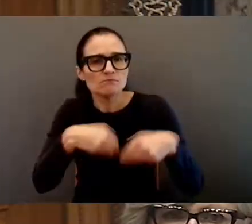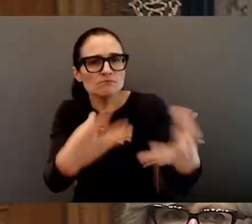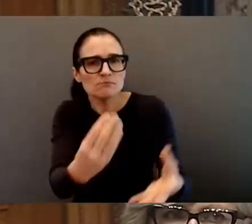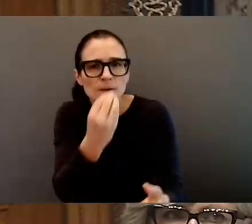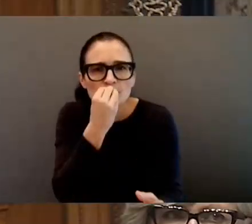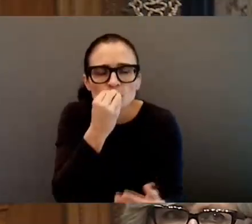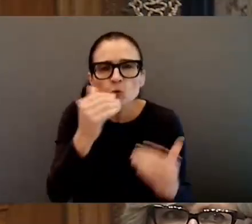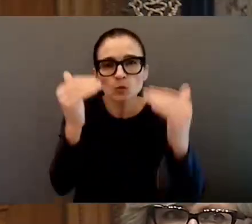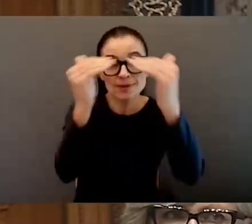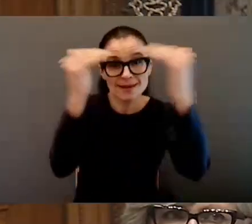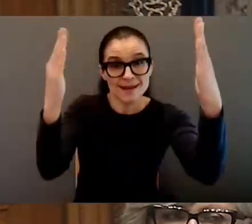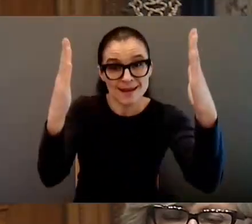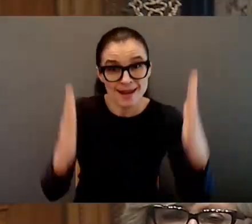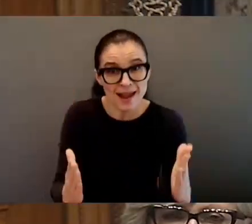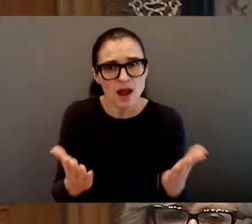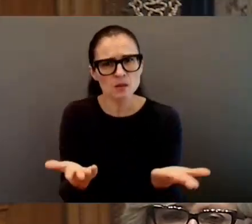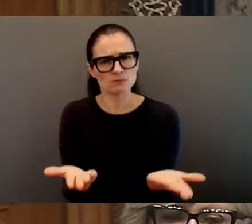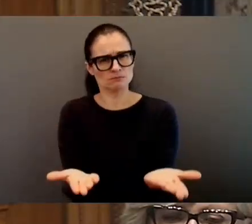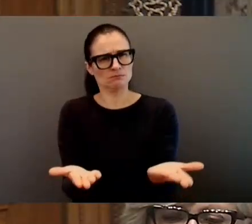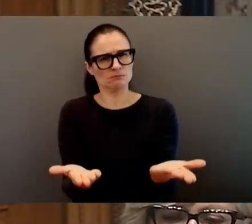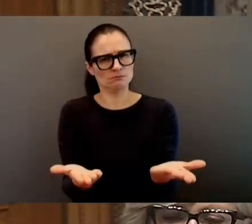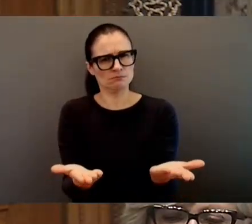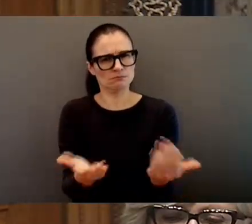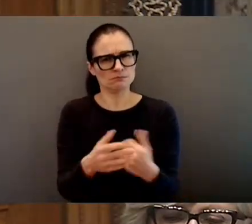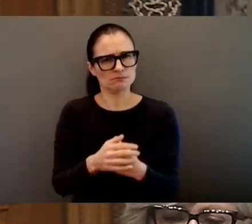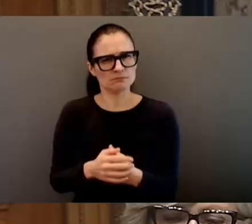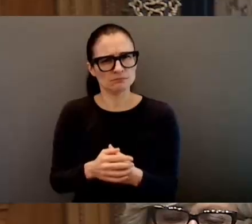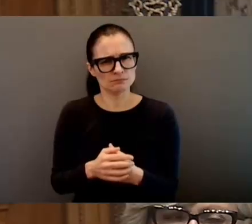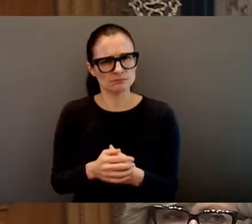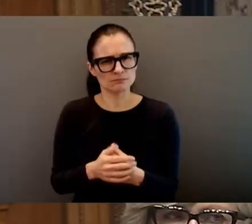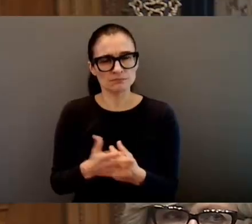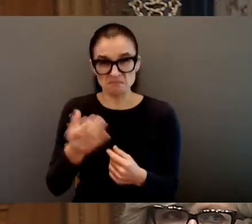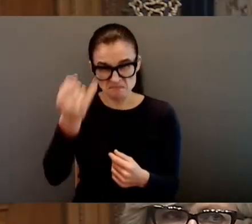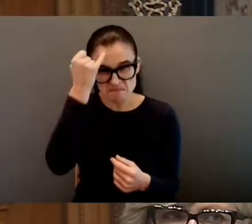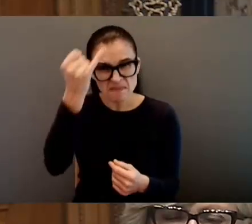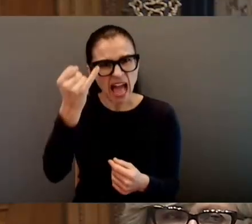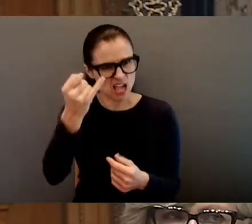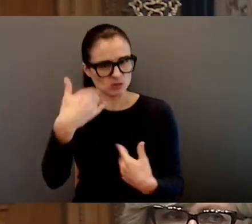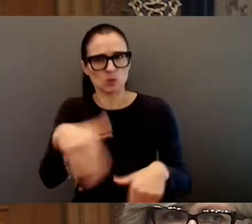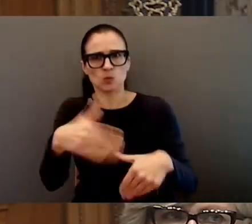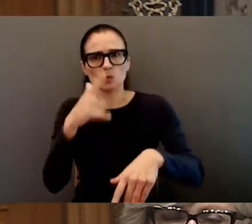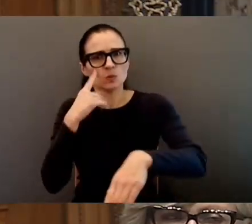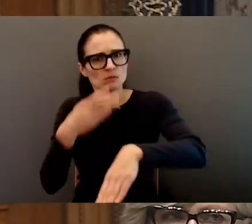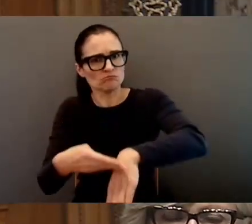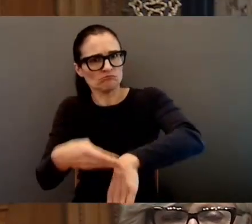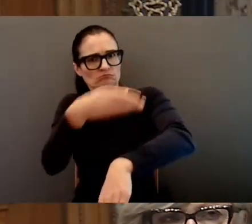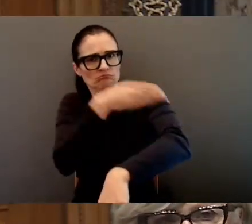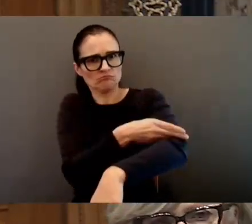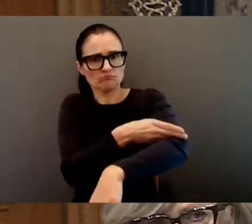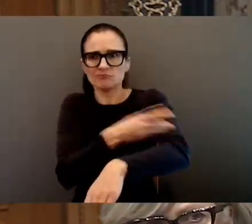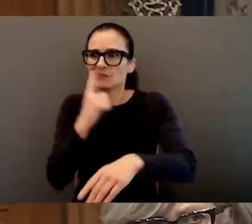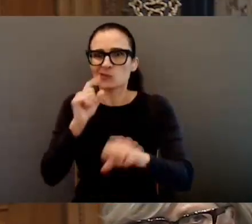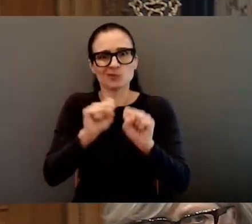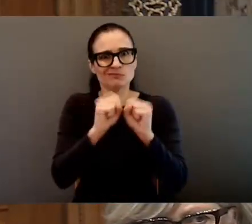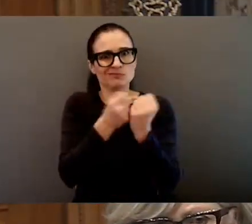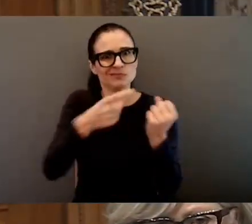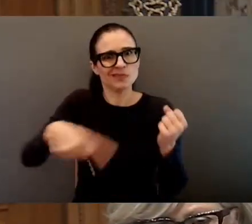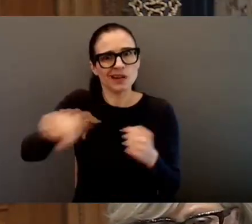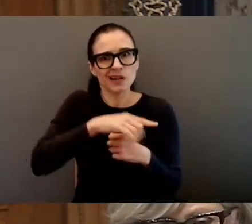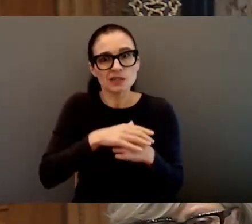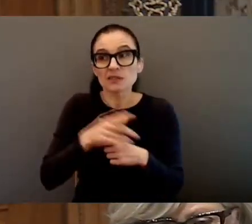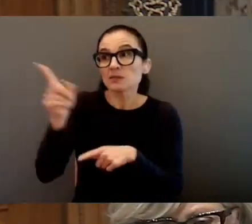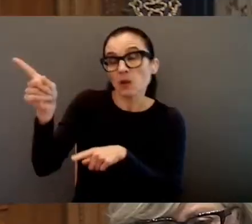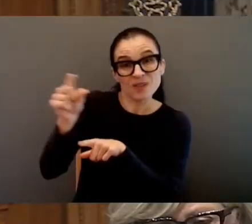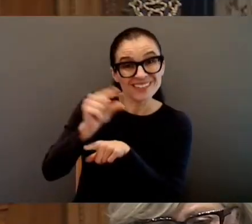First Nations Justice Strategy in 2020, and it is intended to lead to better outcomes in the justice system